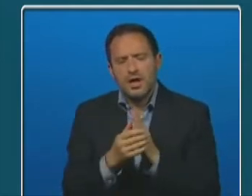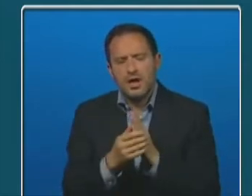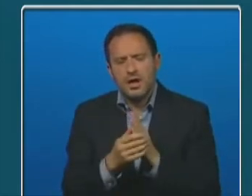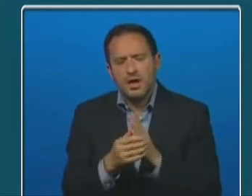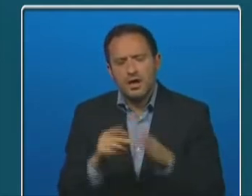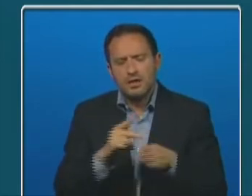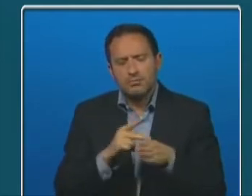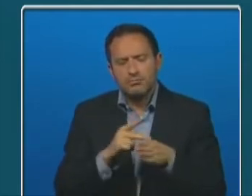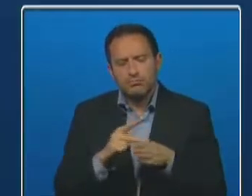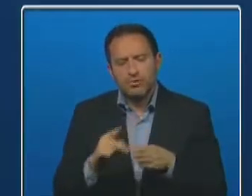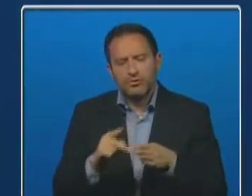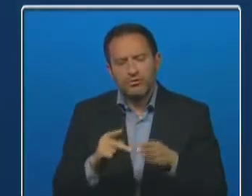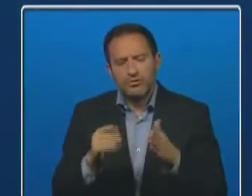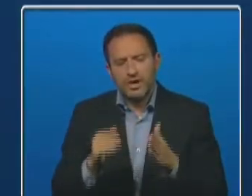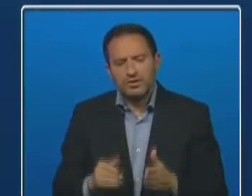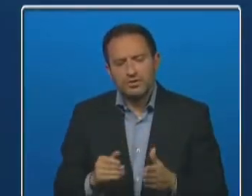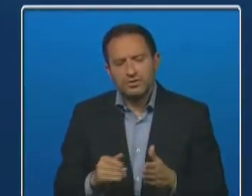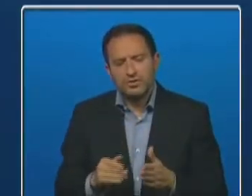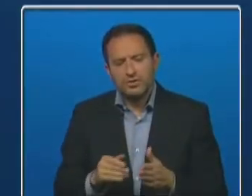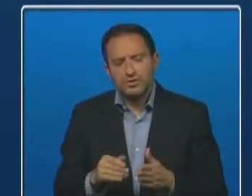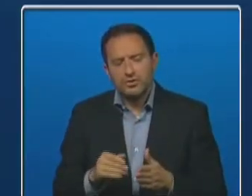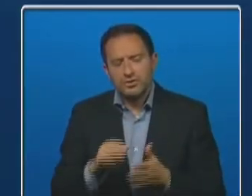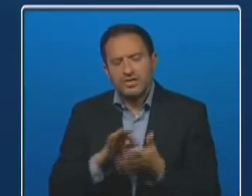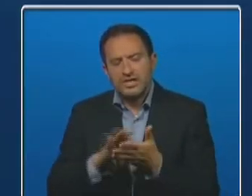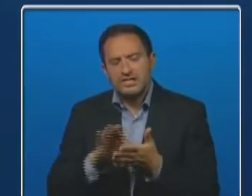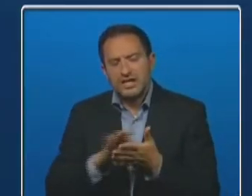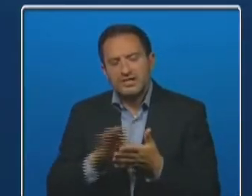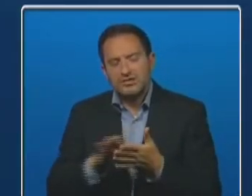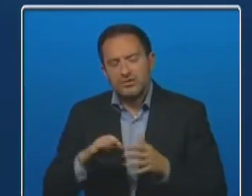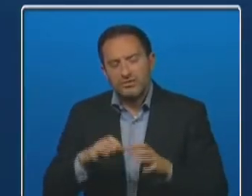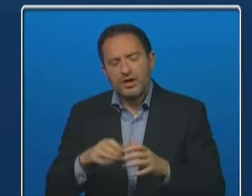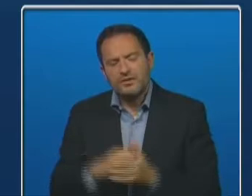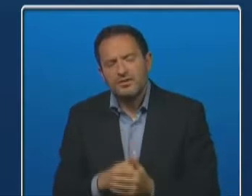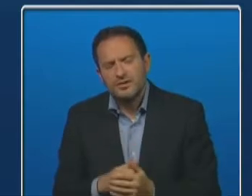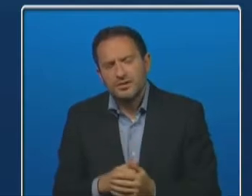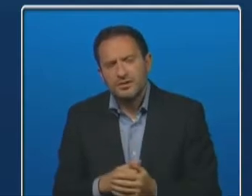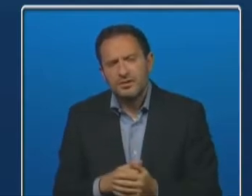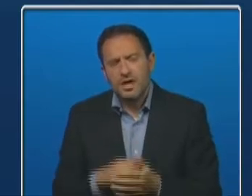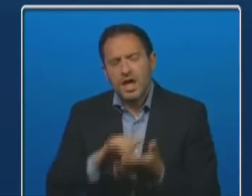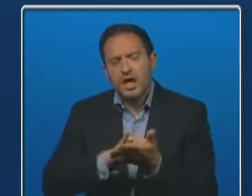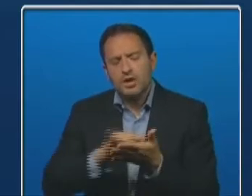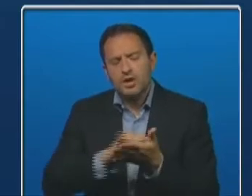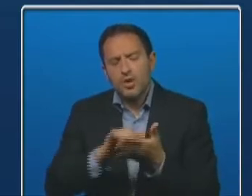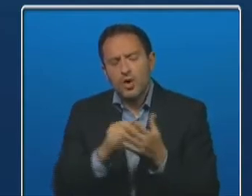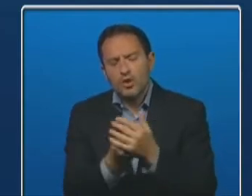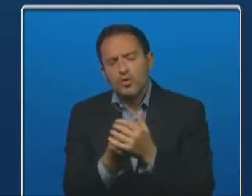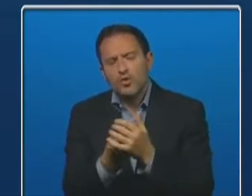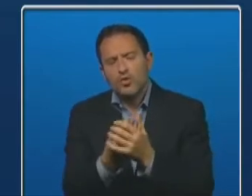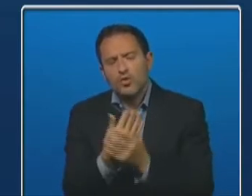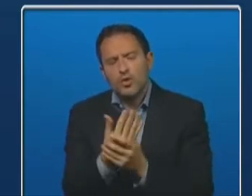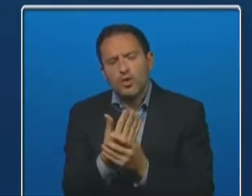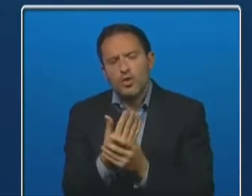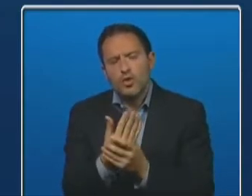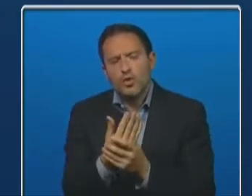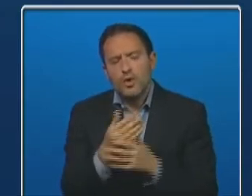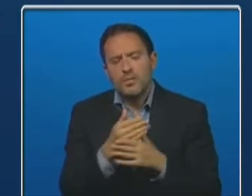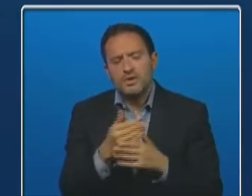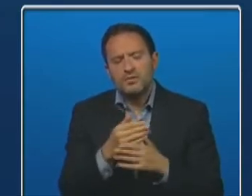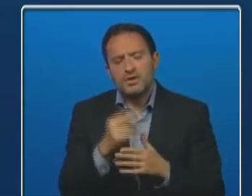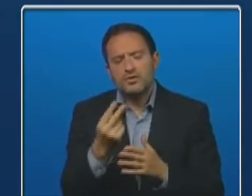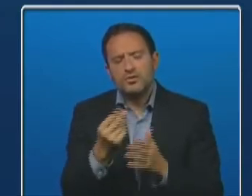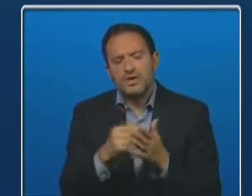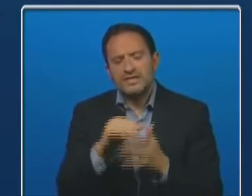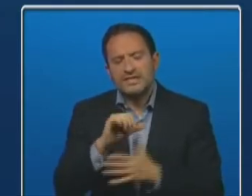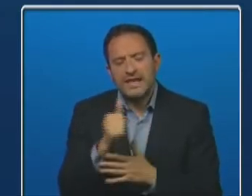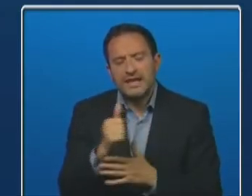Bureau. And can I just add that actually New York grew between the 2010 census and